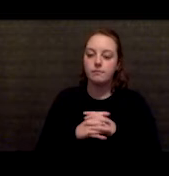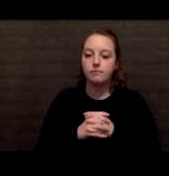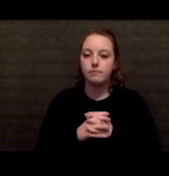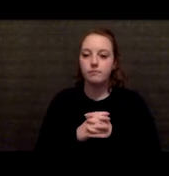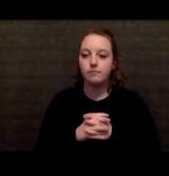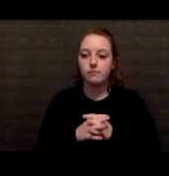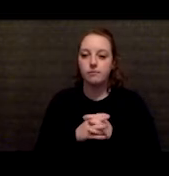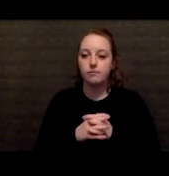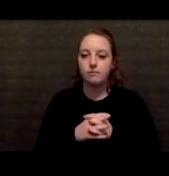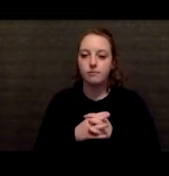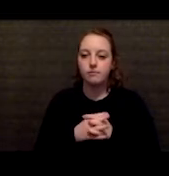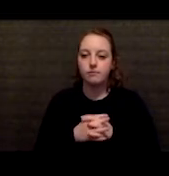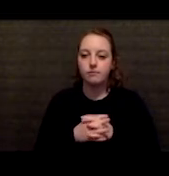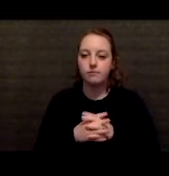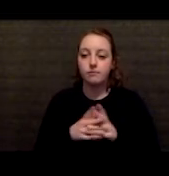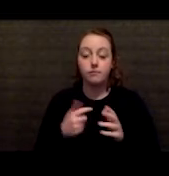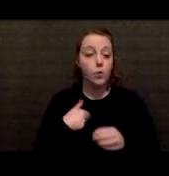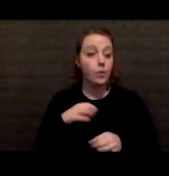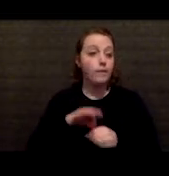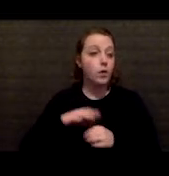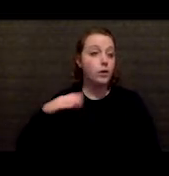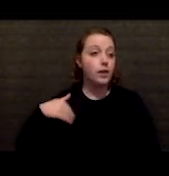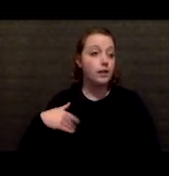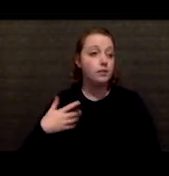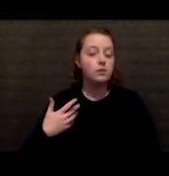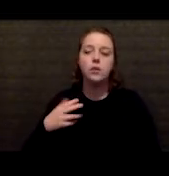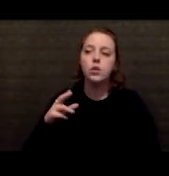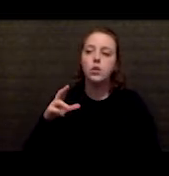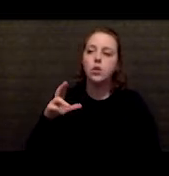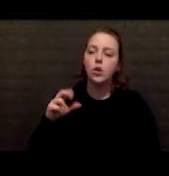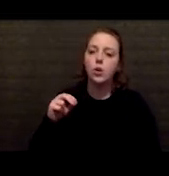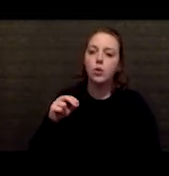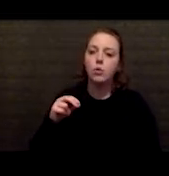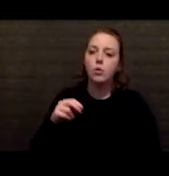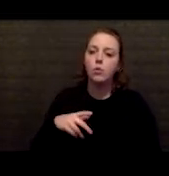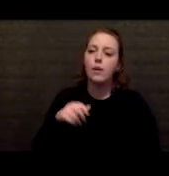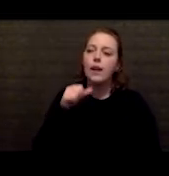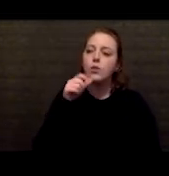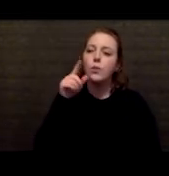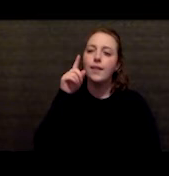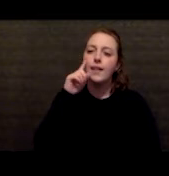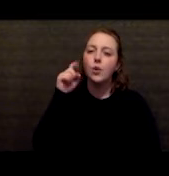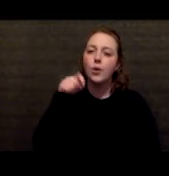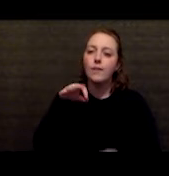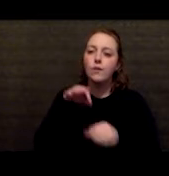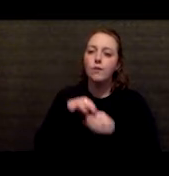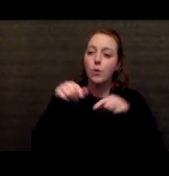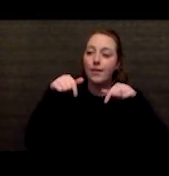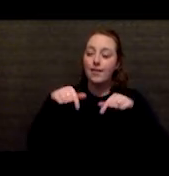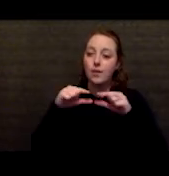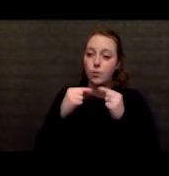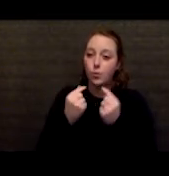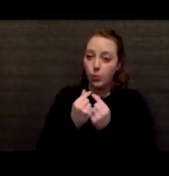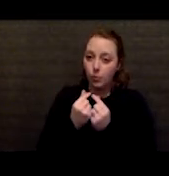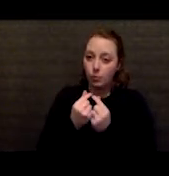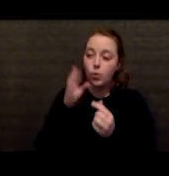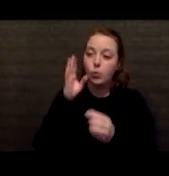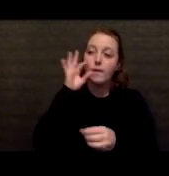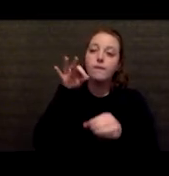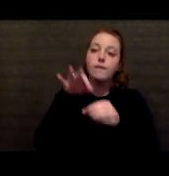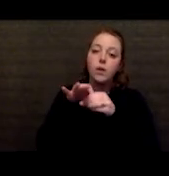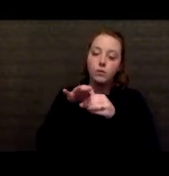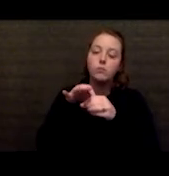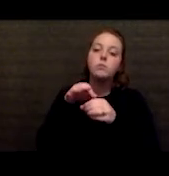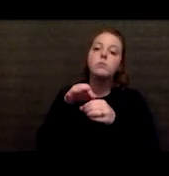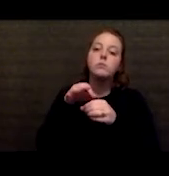We have. Did we do a vote yet? No, and I don't think you have to vote in this group because you're going to do a poll when we come out of this group